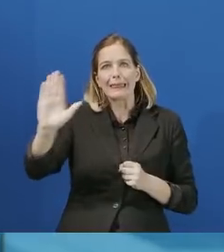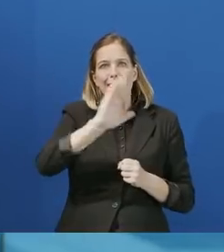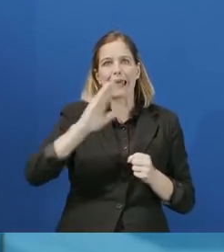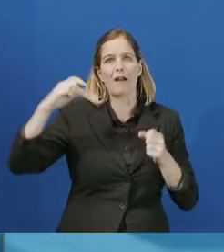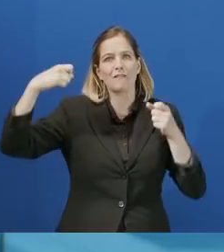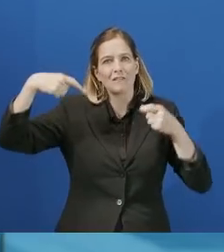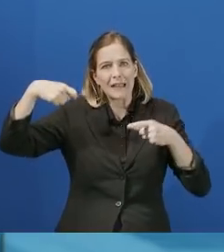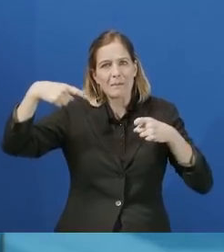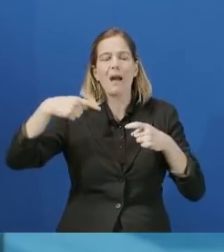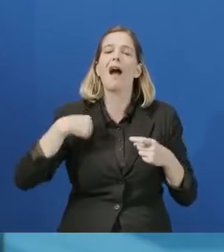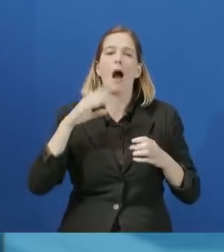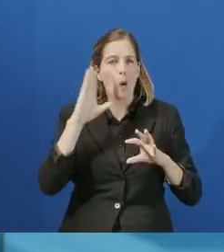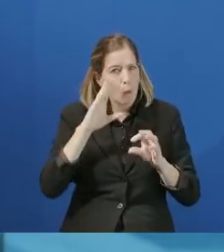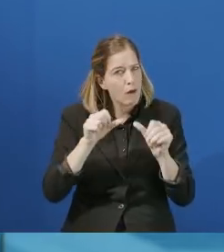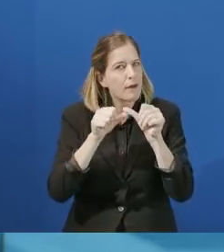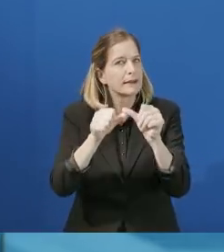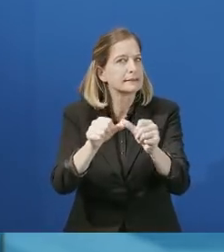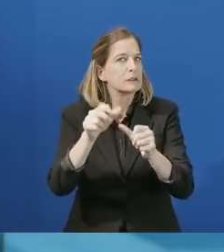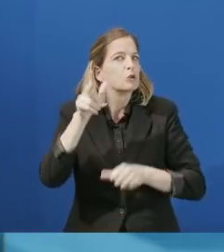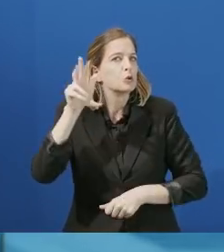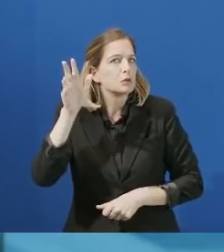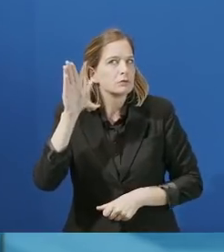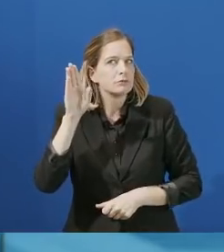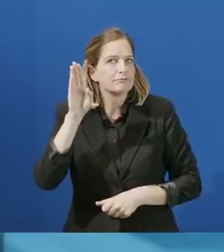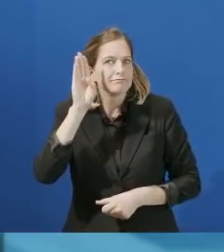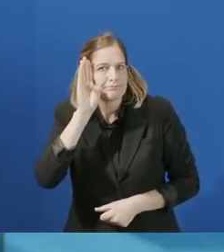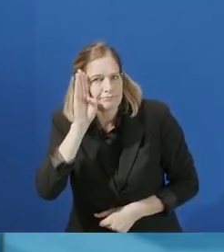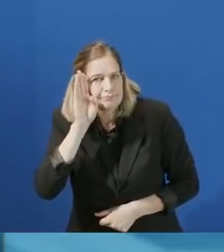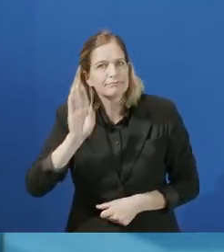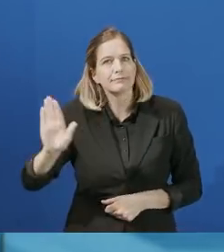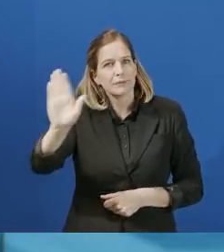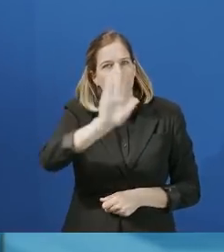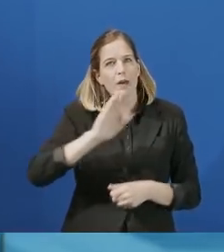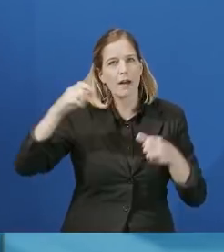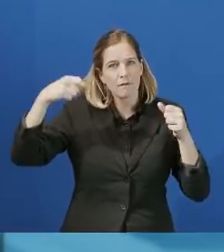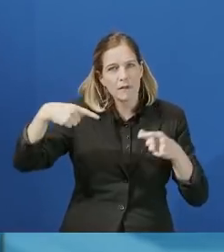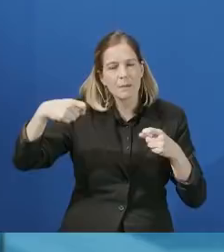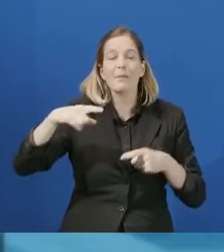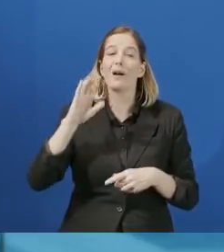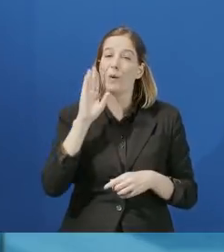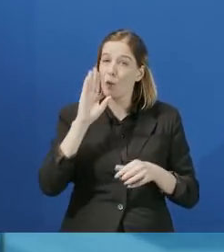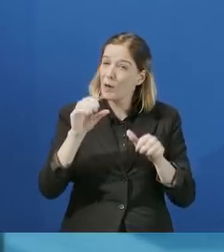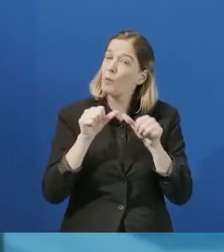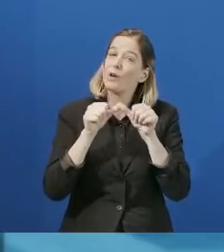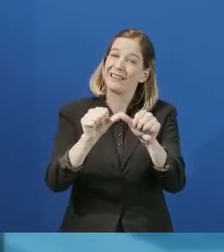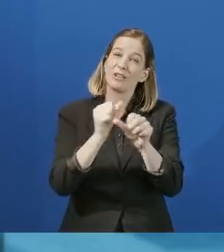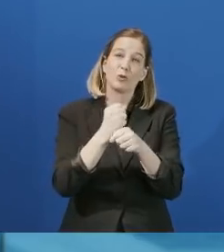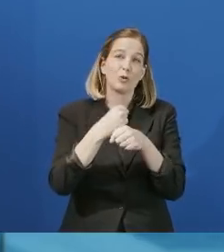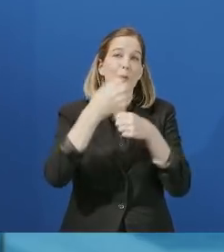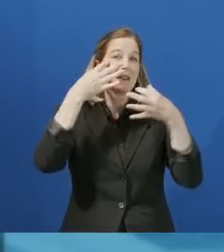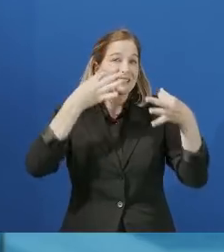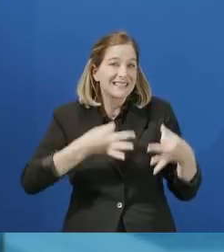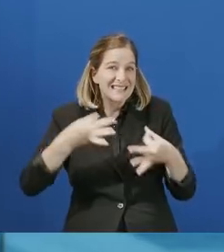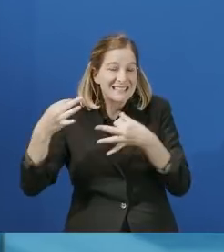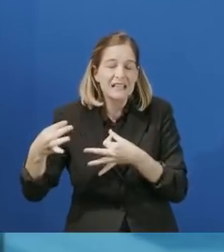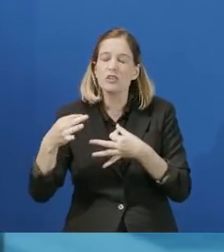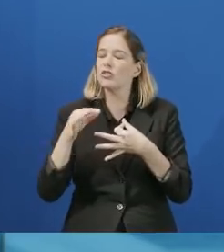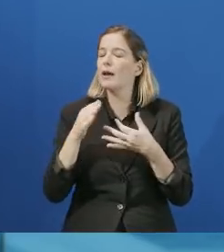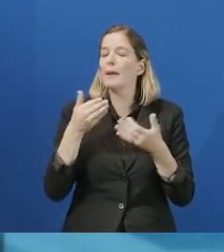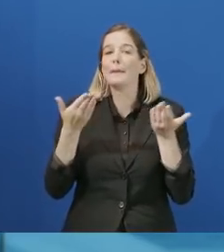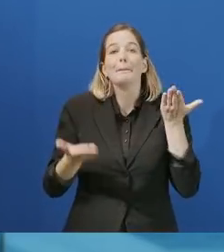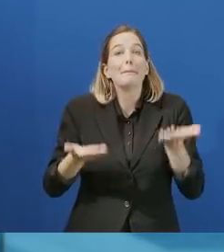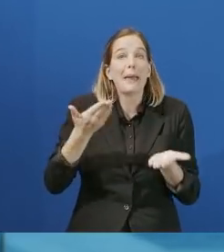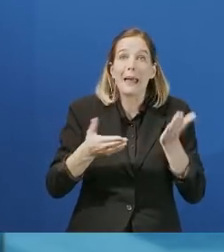those decisions, whether it's continuing statewide or county by county. It would be whichever